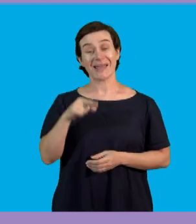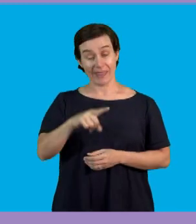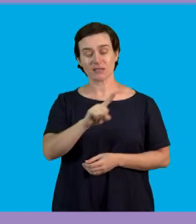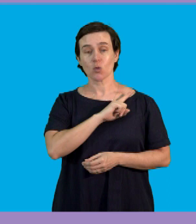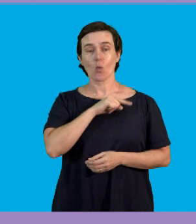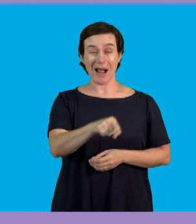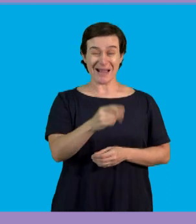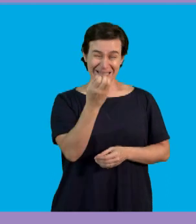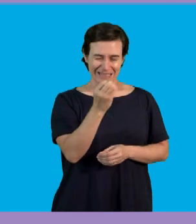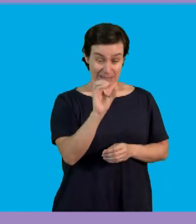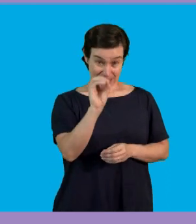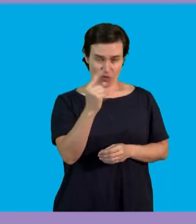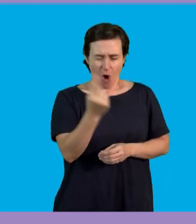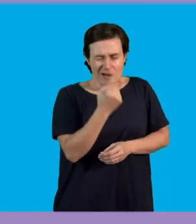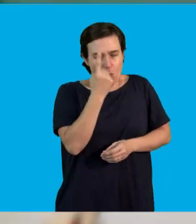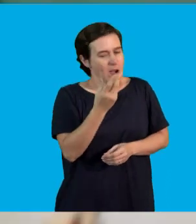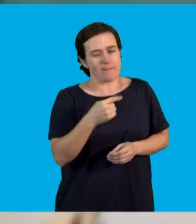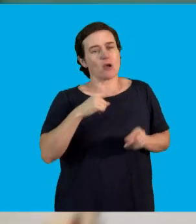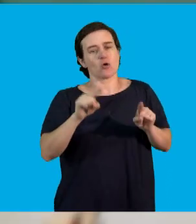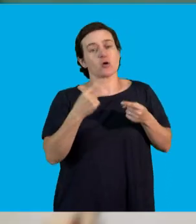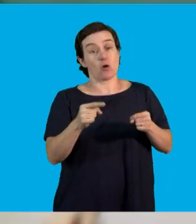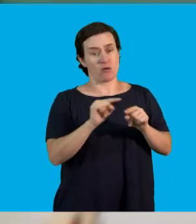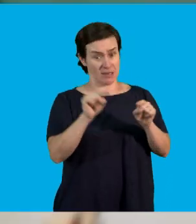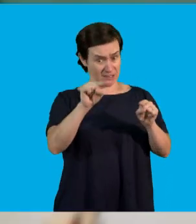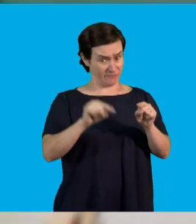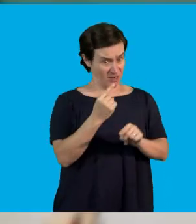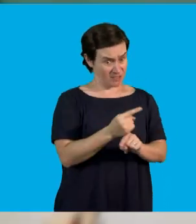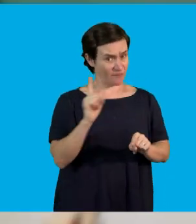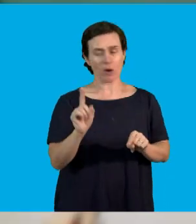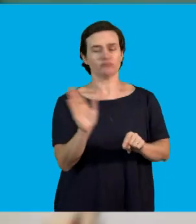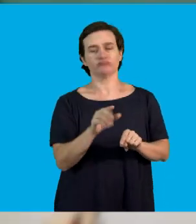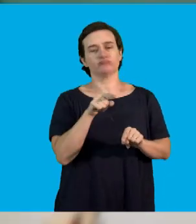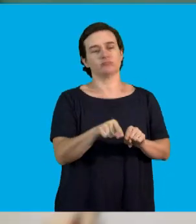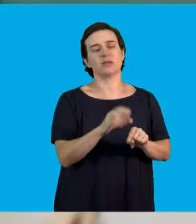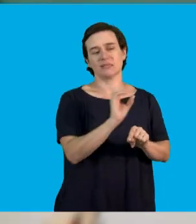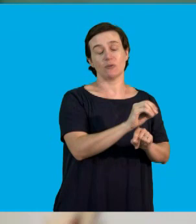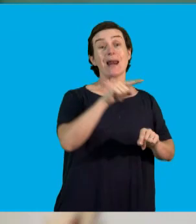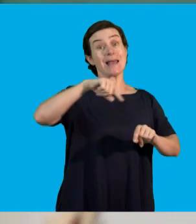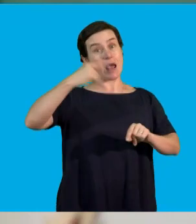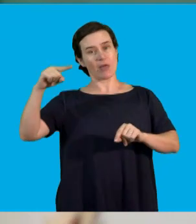only number that we cannot divide by itself, and the answer becomes 1.